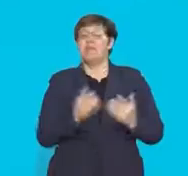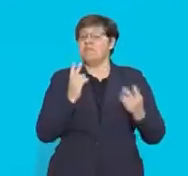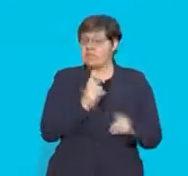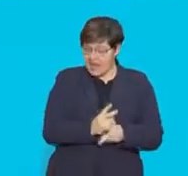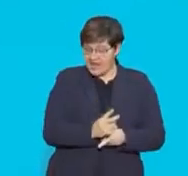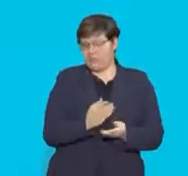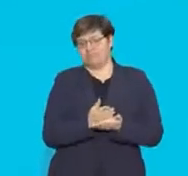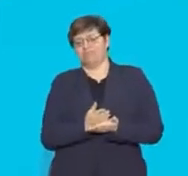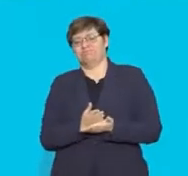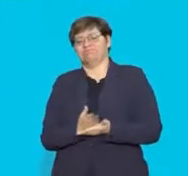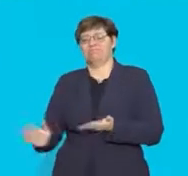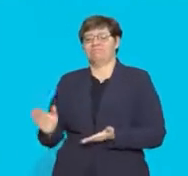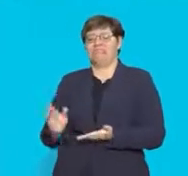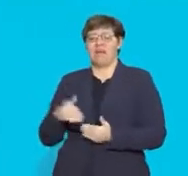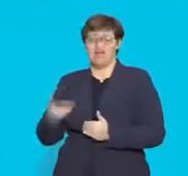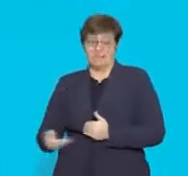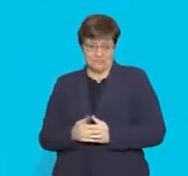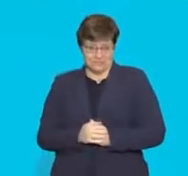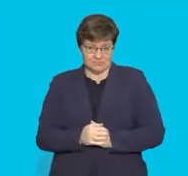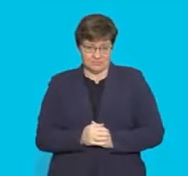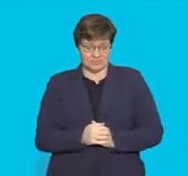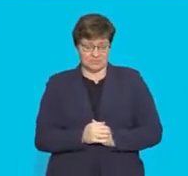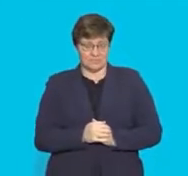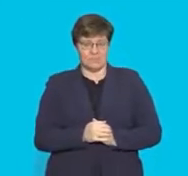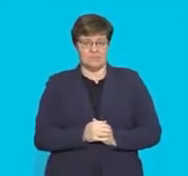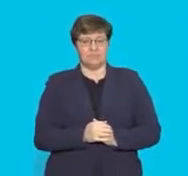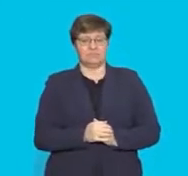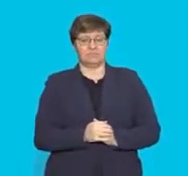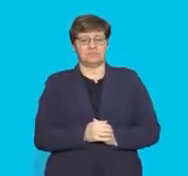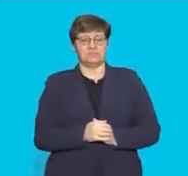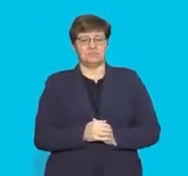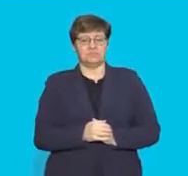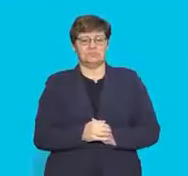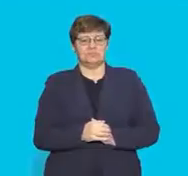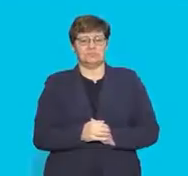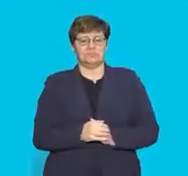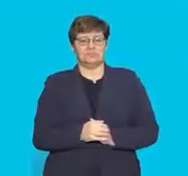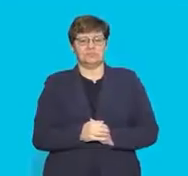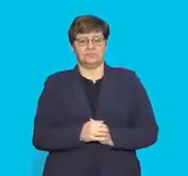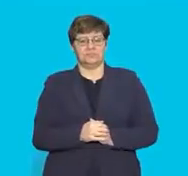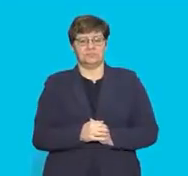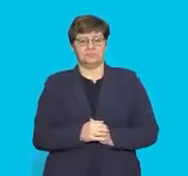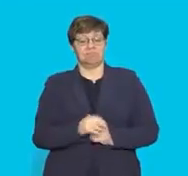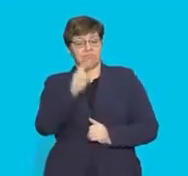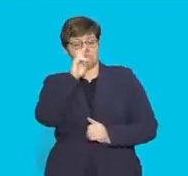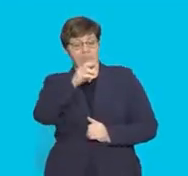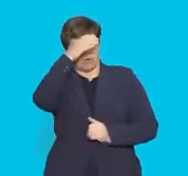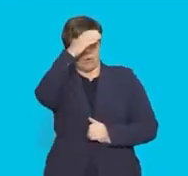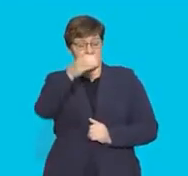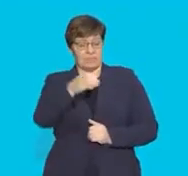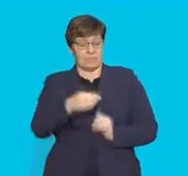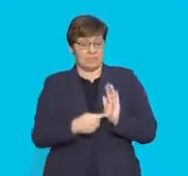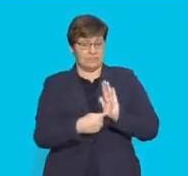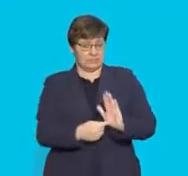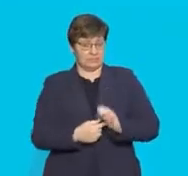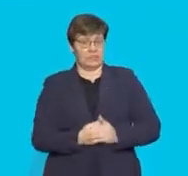can dispose of an asset. So now, once again, let's look at our concept map.